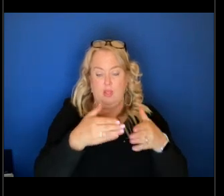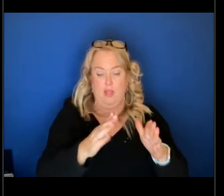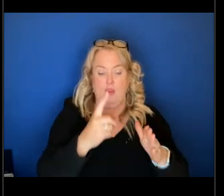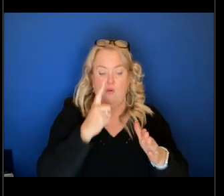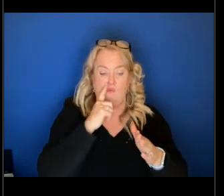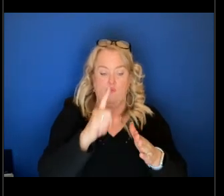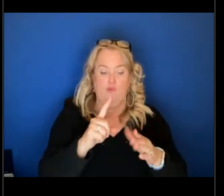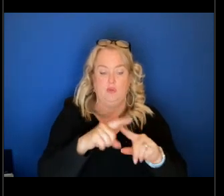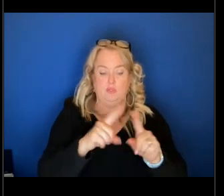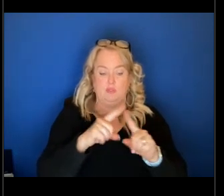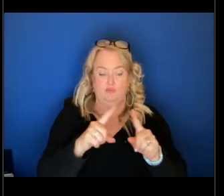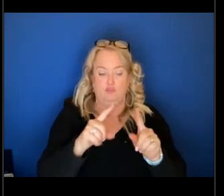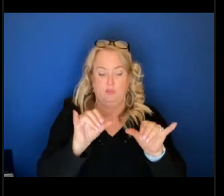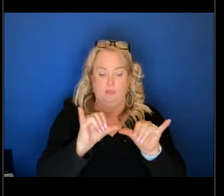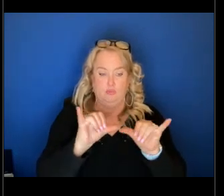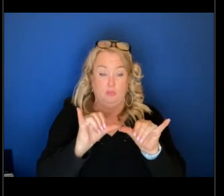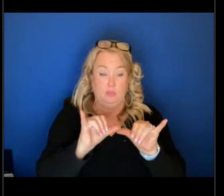distances.